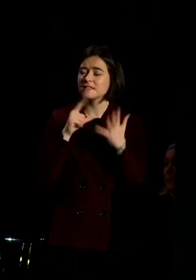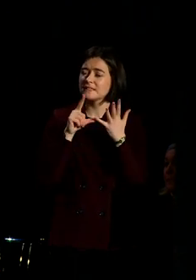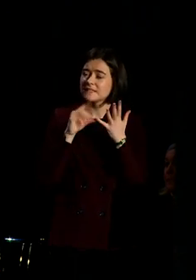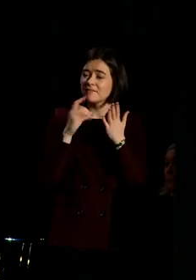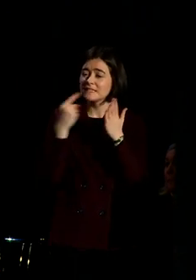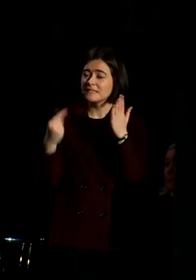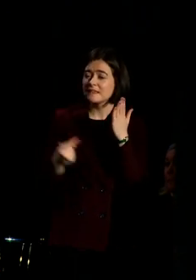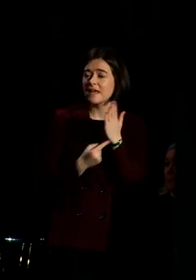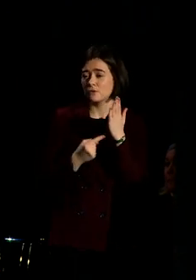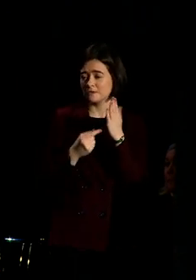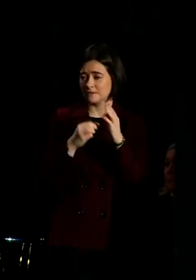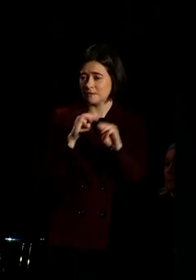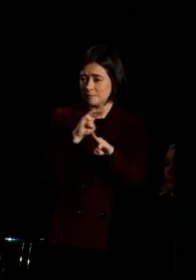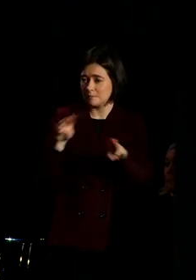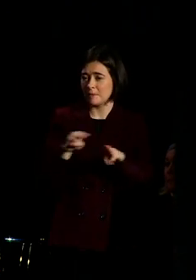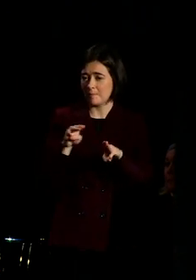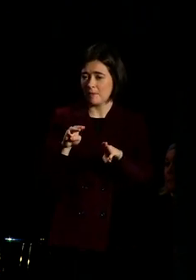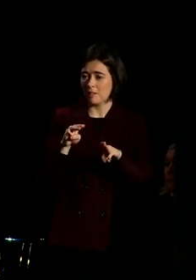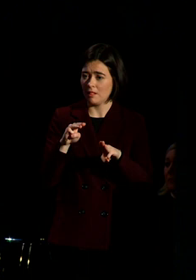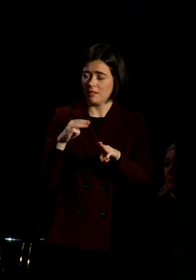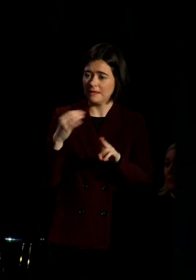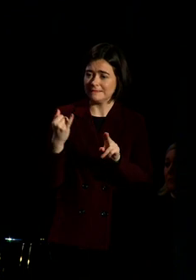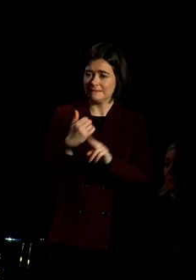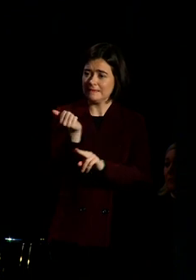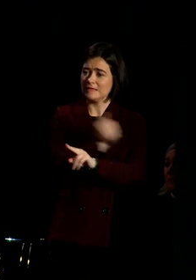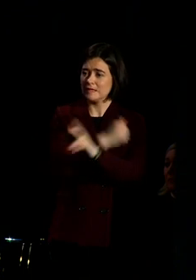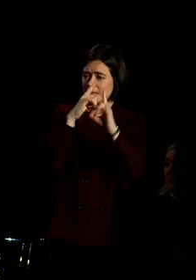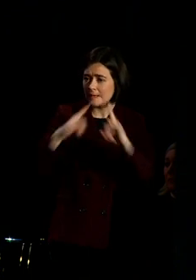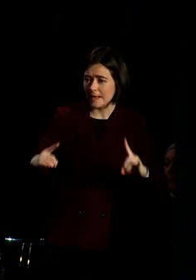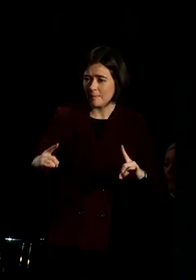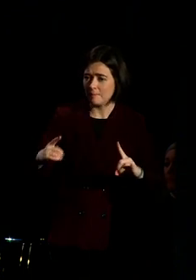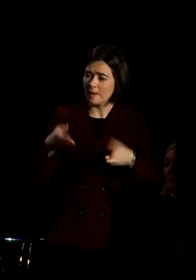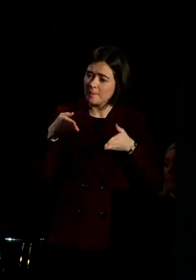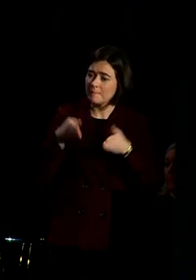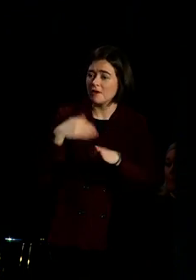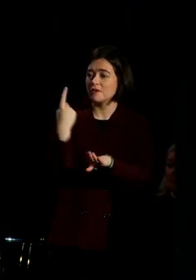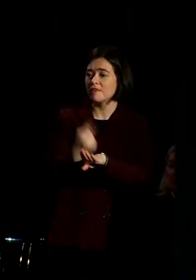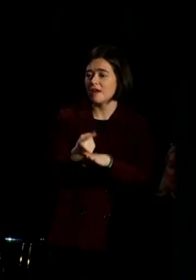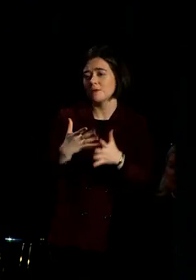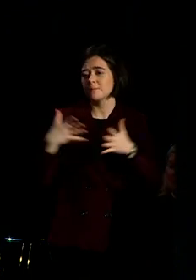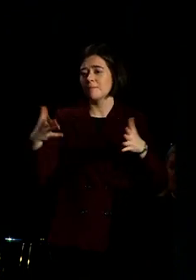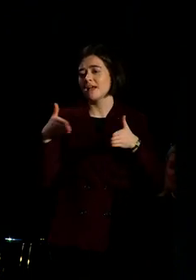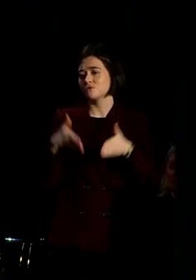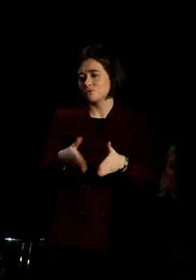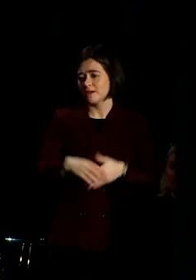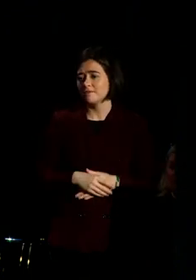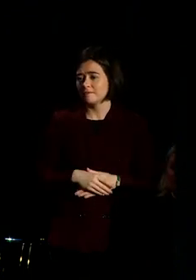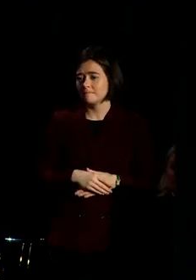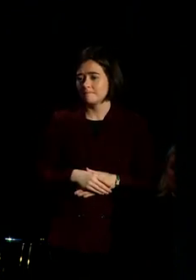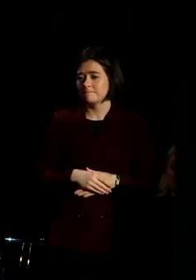70,000 prisoners of Bergen-Belsen are buried there in mass